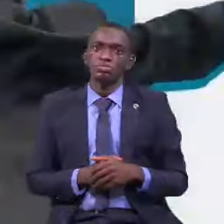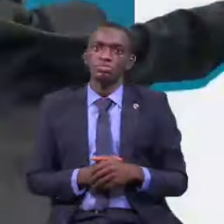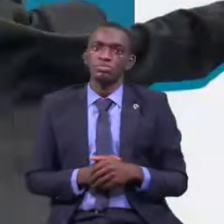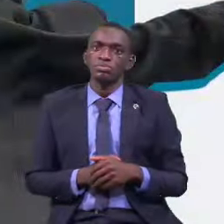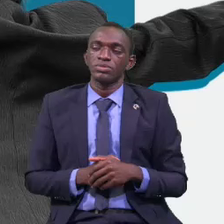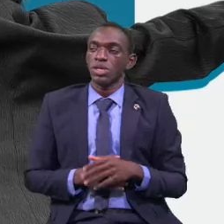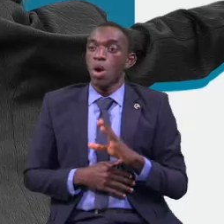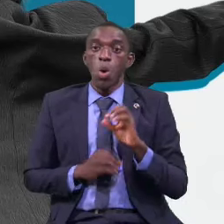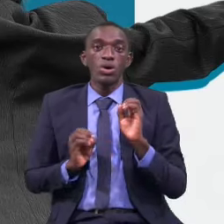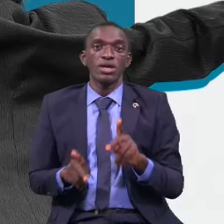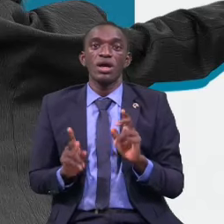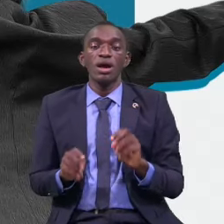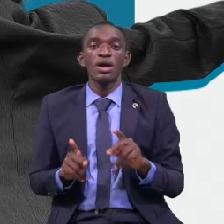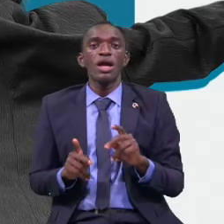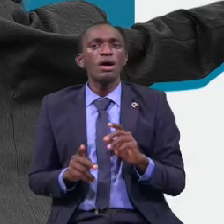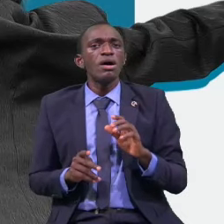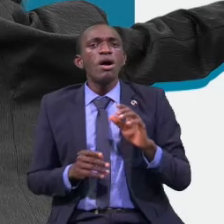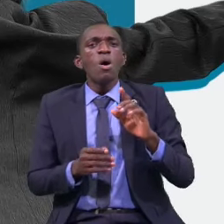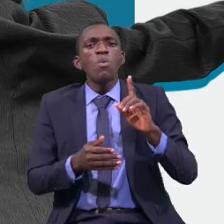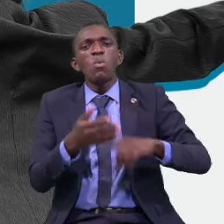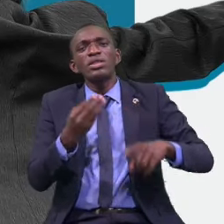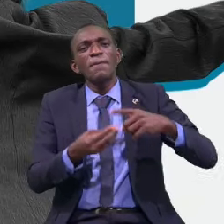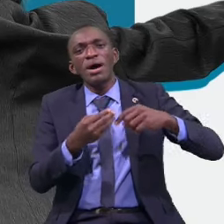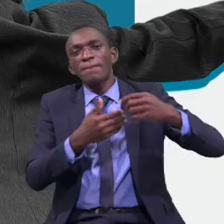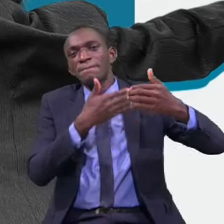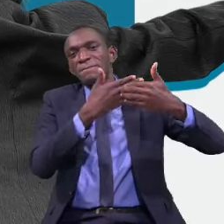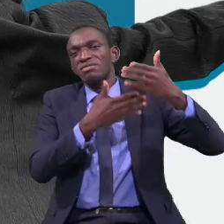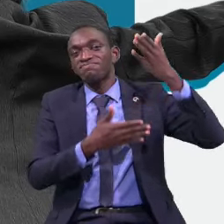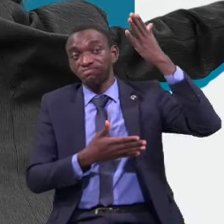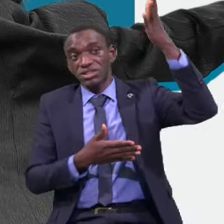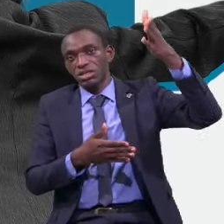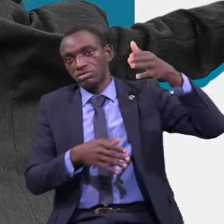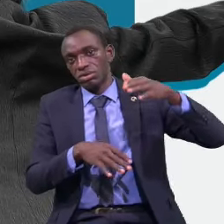All right. How about the back of that same row?